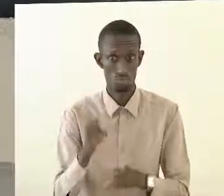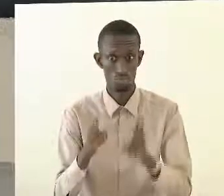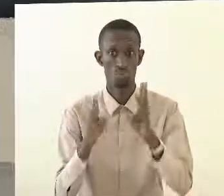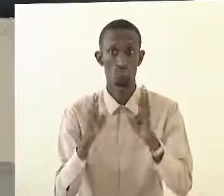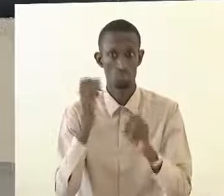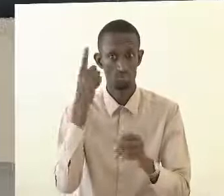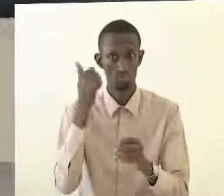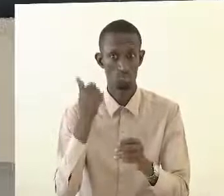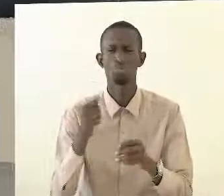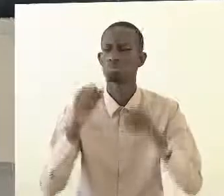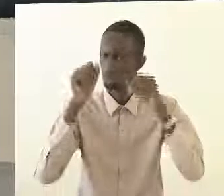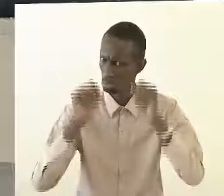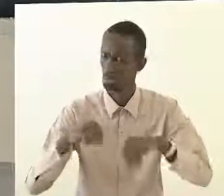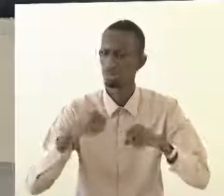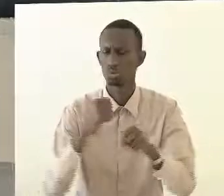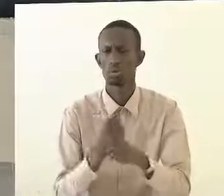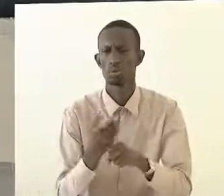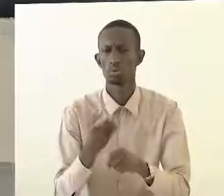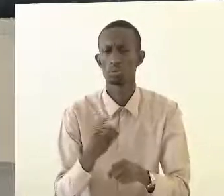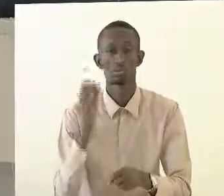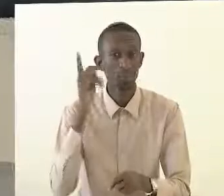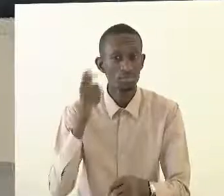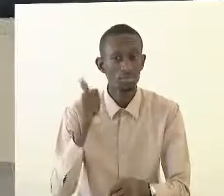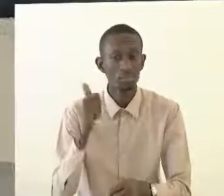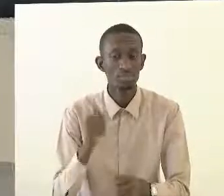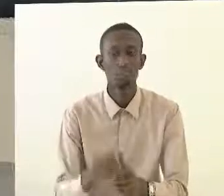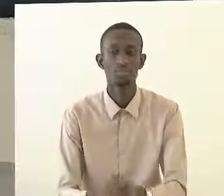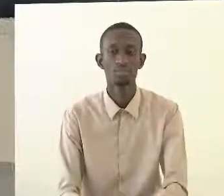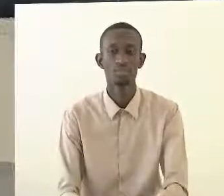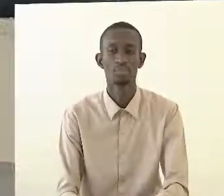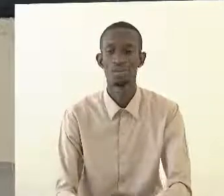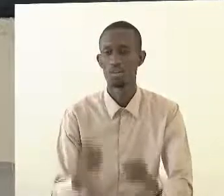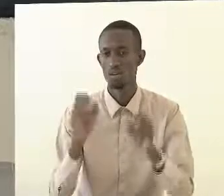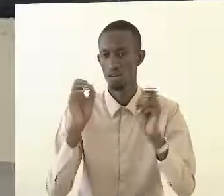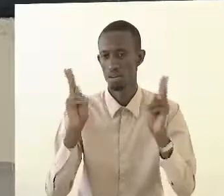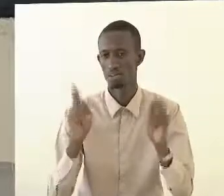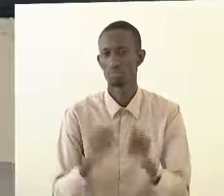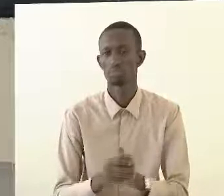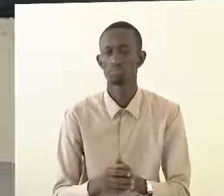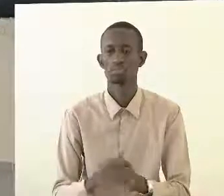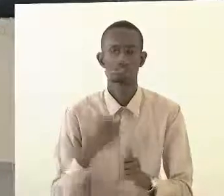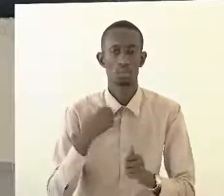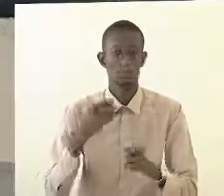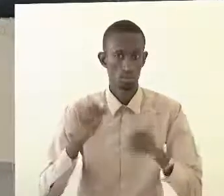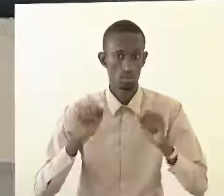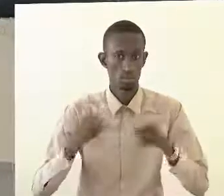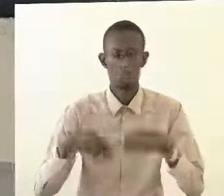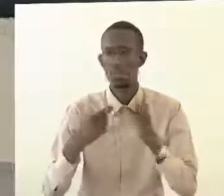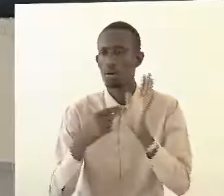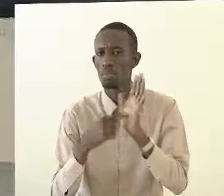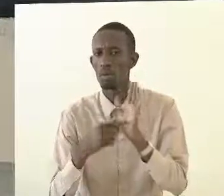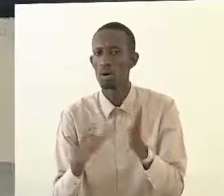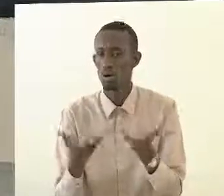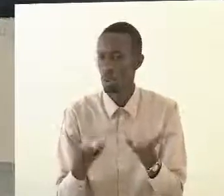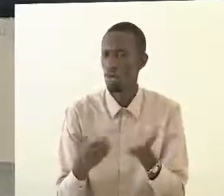you can make it, isn't it? All right. So I can give you another example